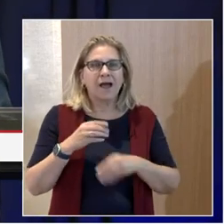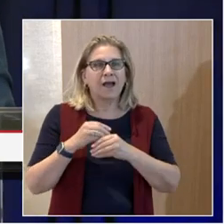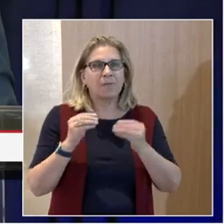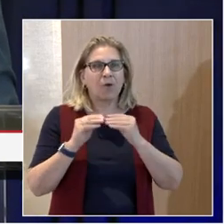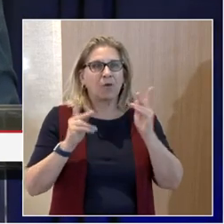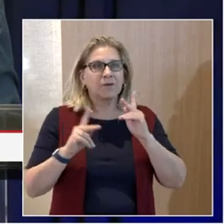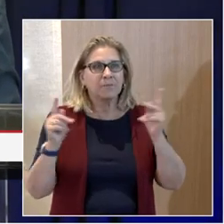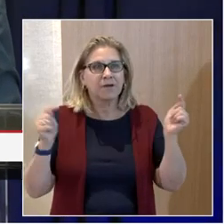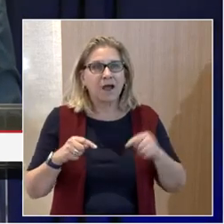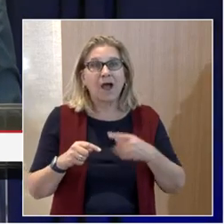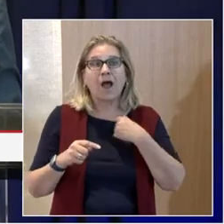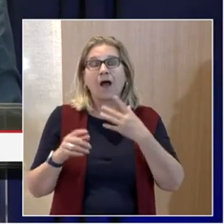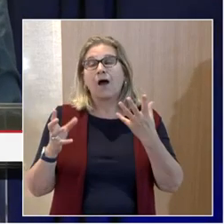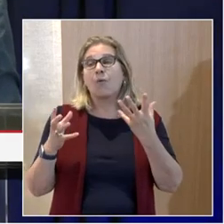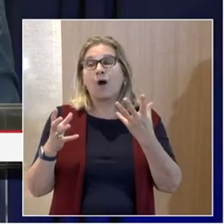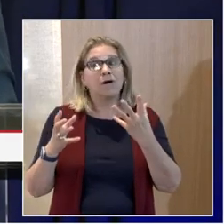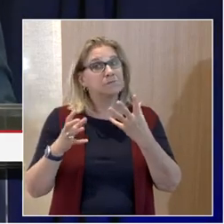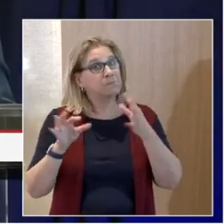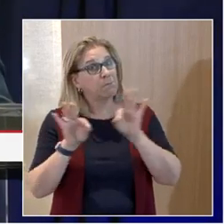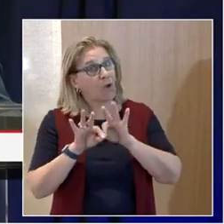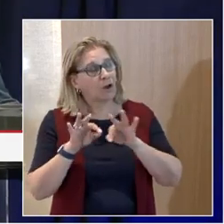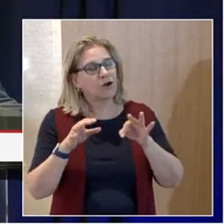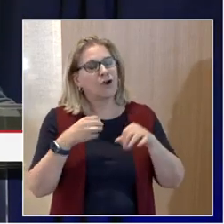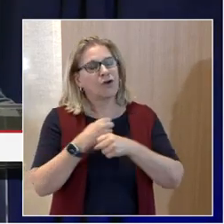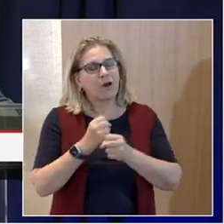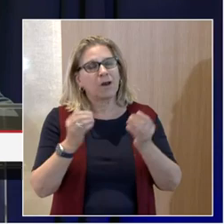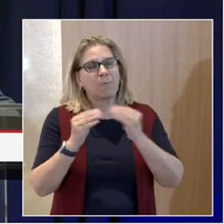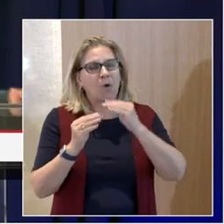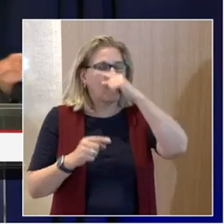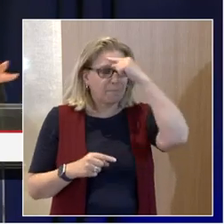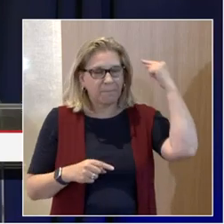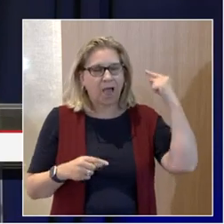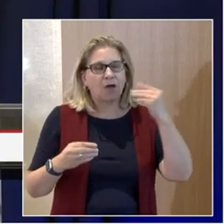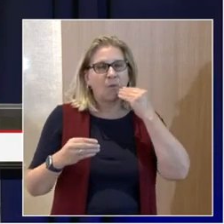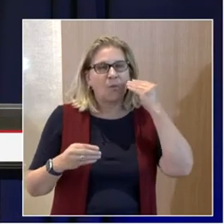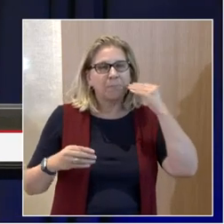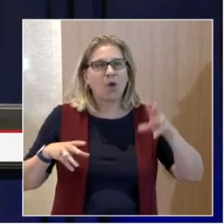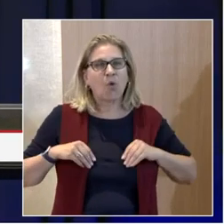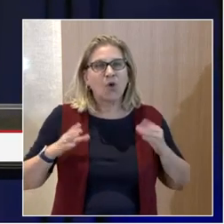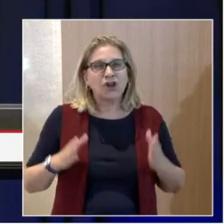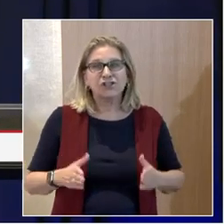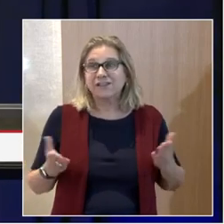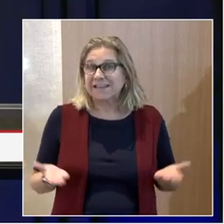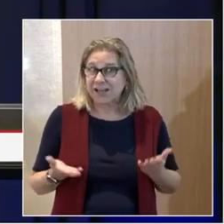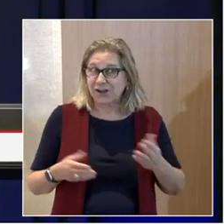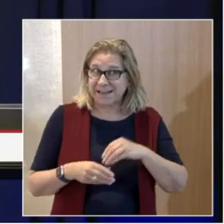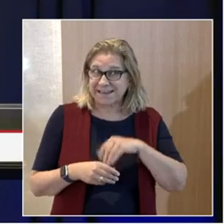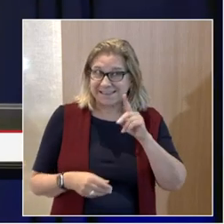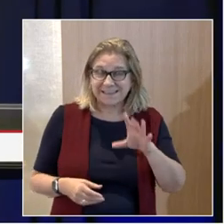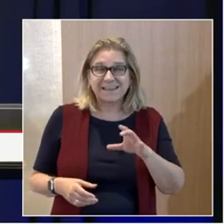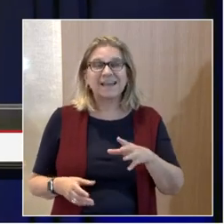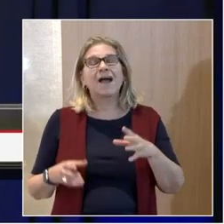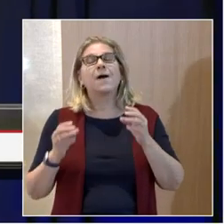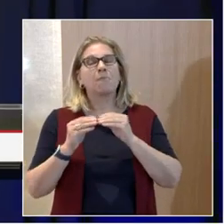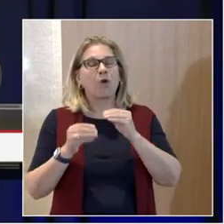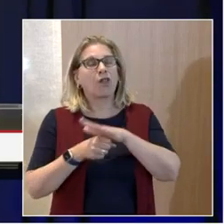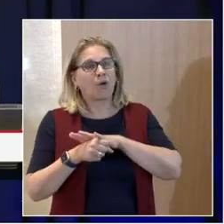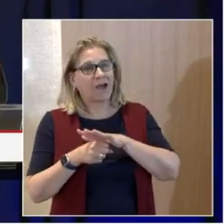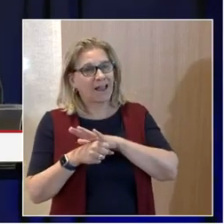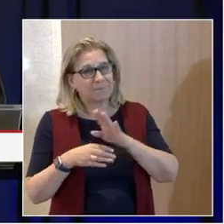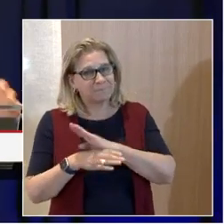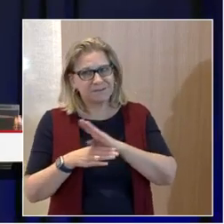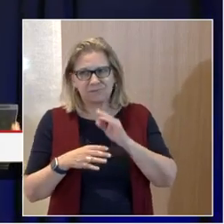in Washington, D.C., making sure we have more businesses, local businesses in Washington, D.C.,